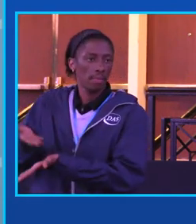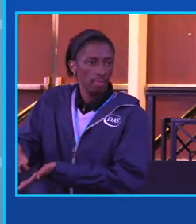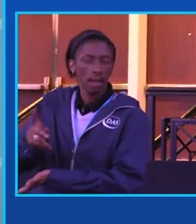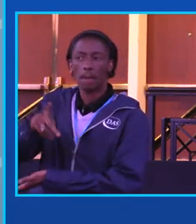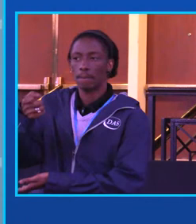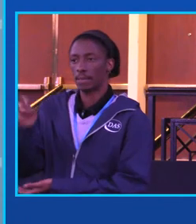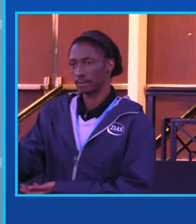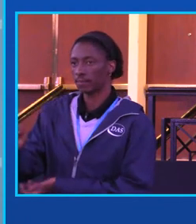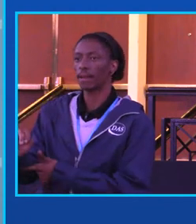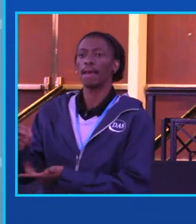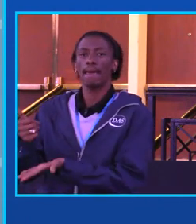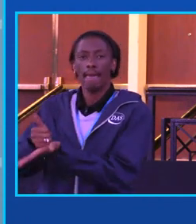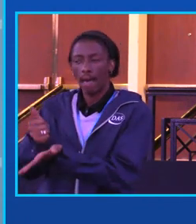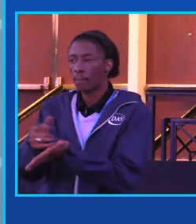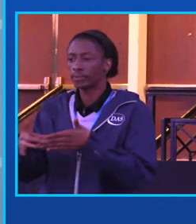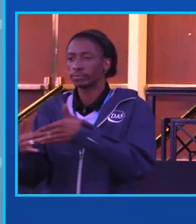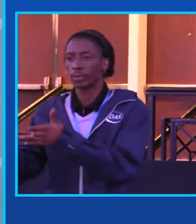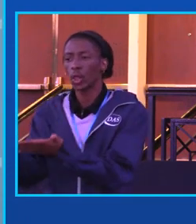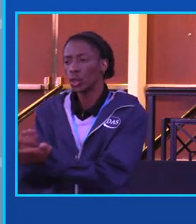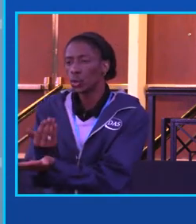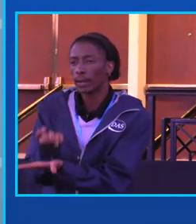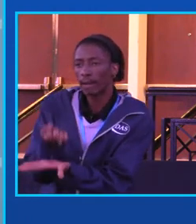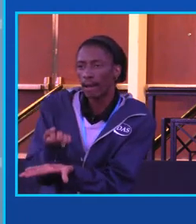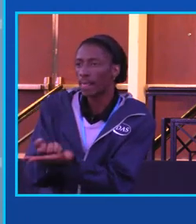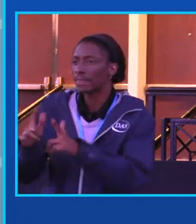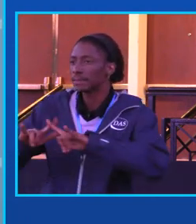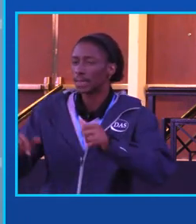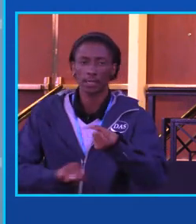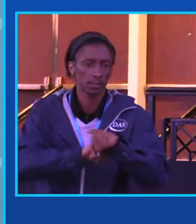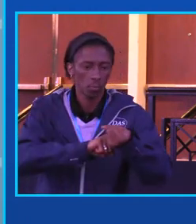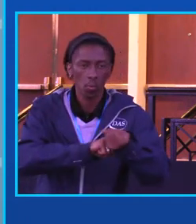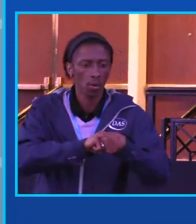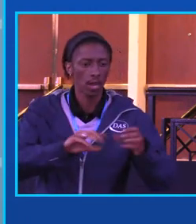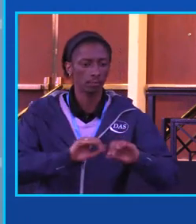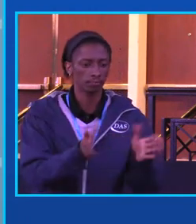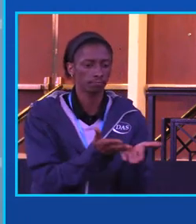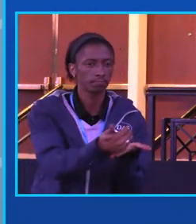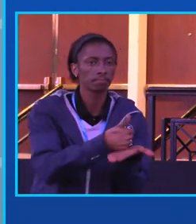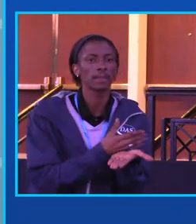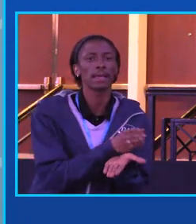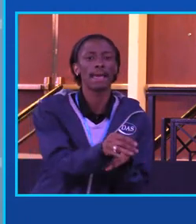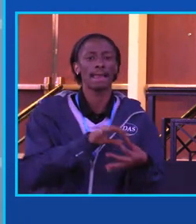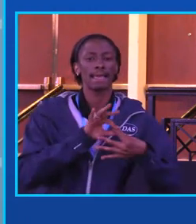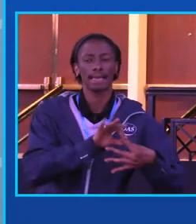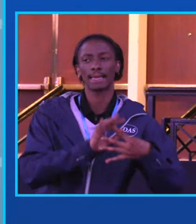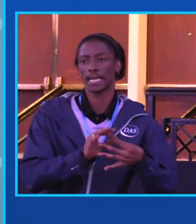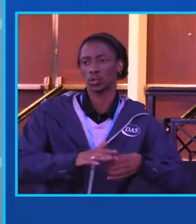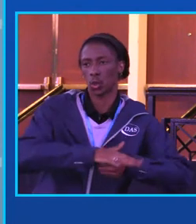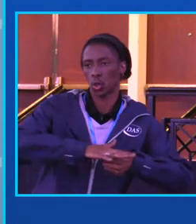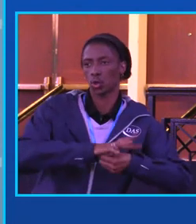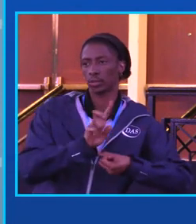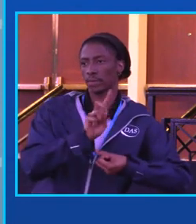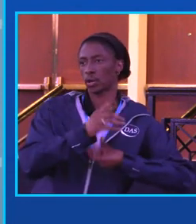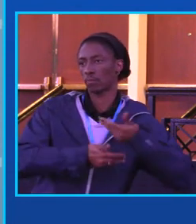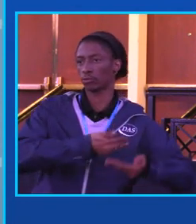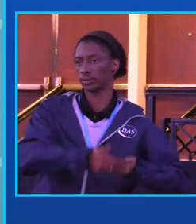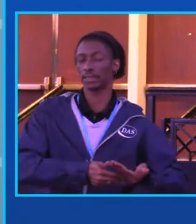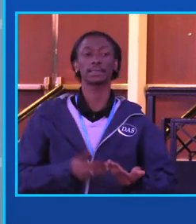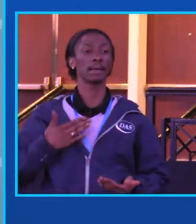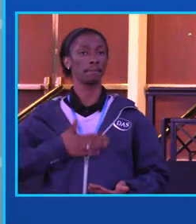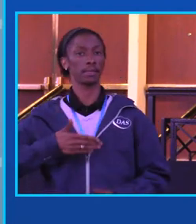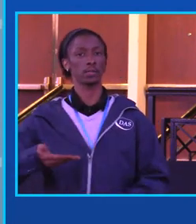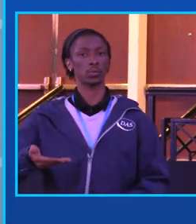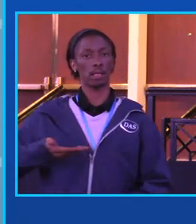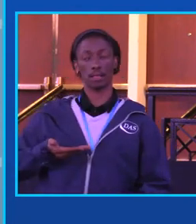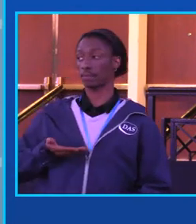helping the region navigate a new economy while supporting a transparent and engaging local democratic process. Please